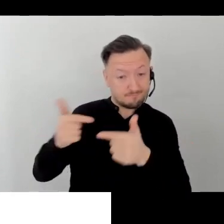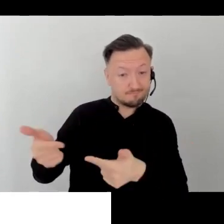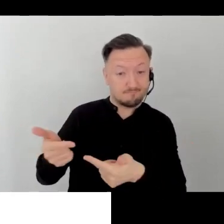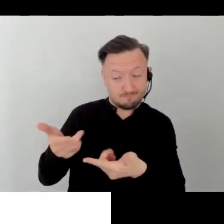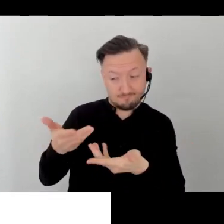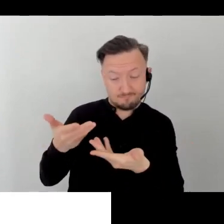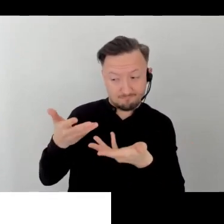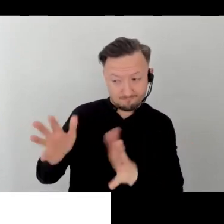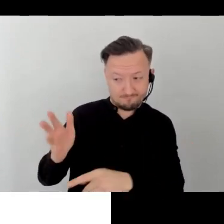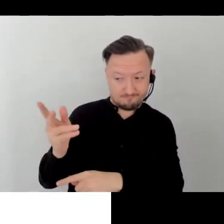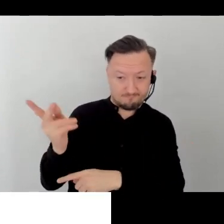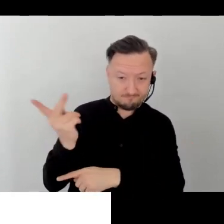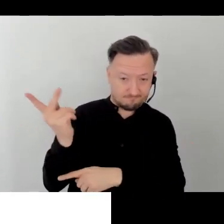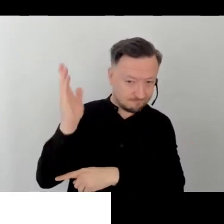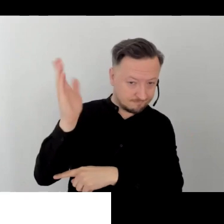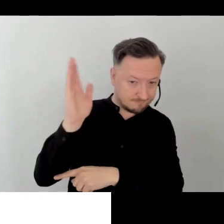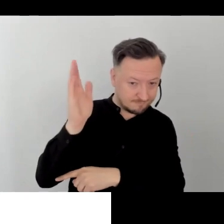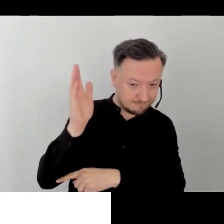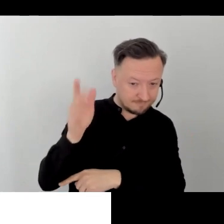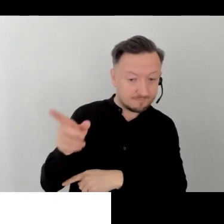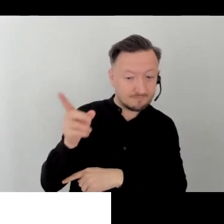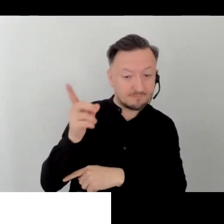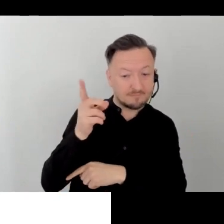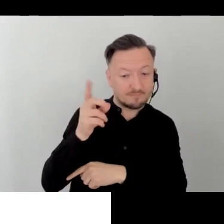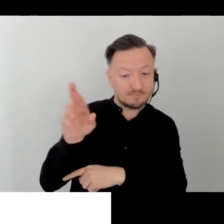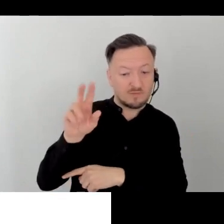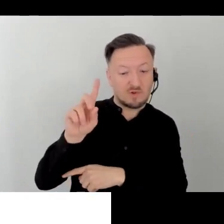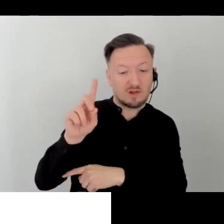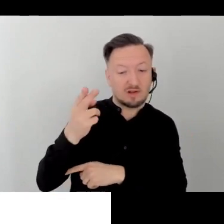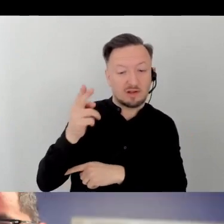will hand this over to Dr. Dhimal.